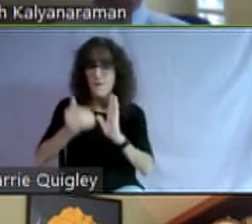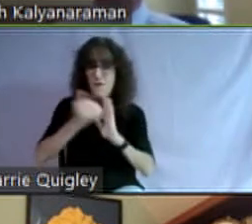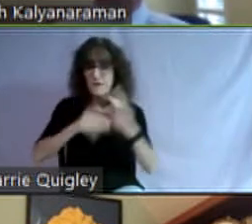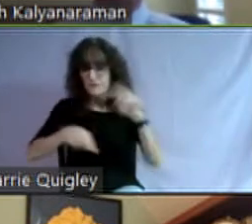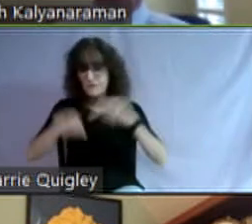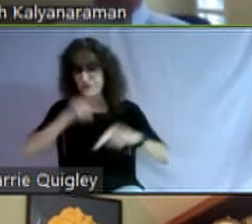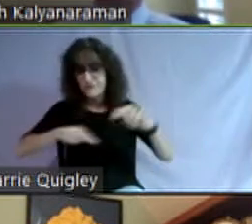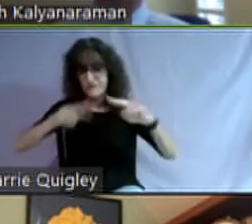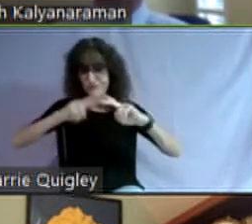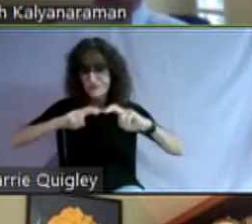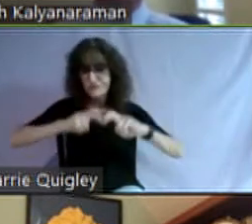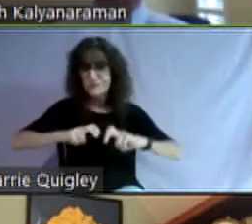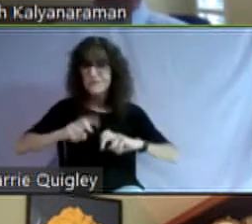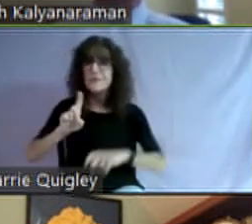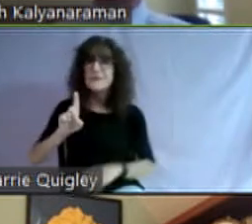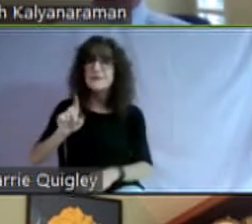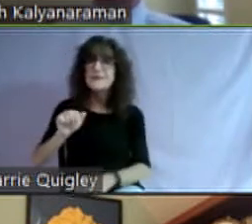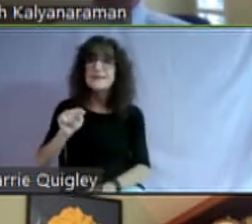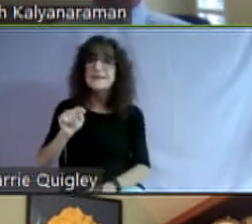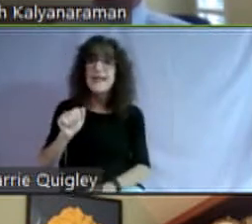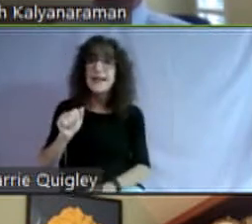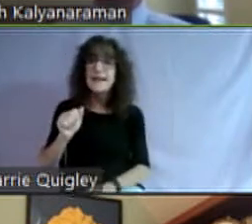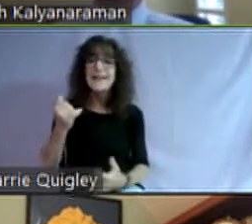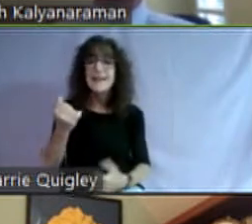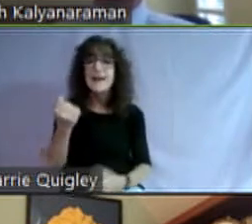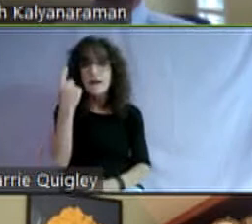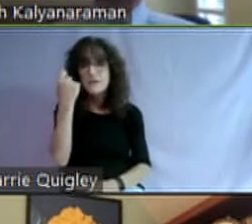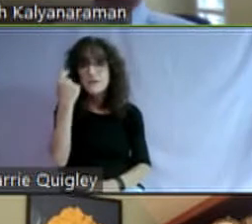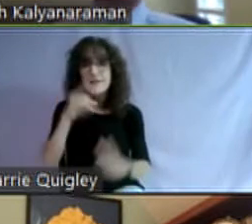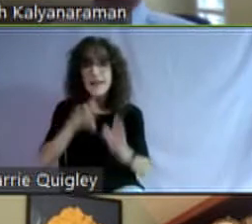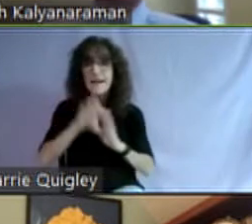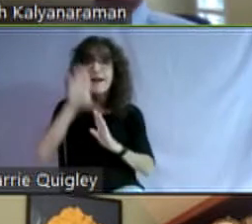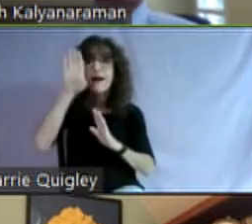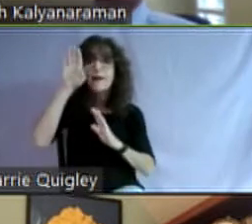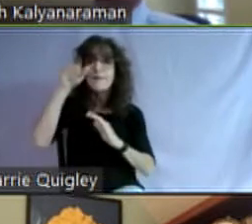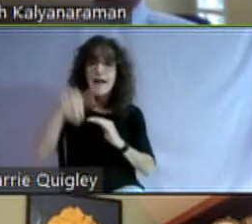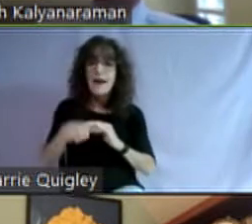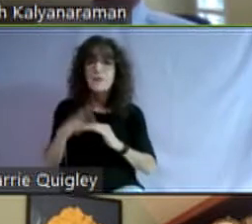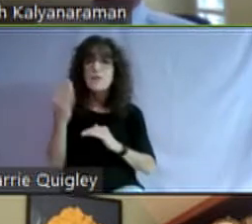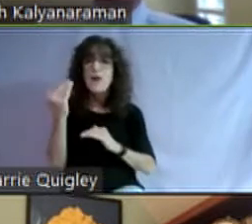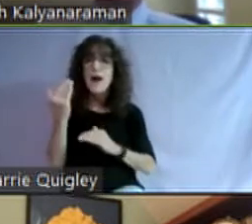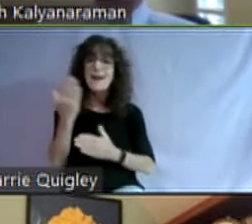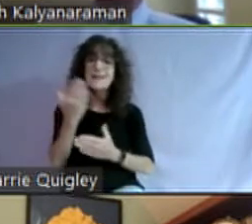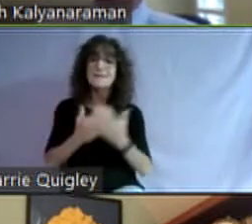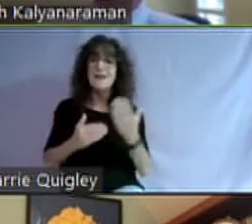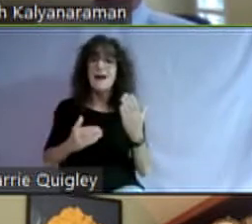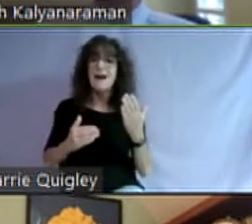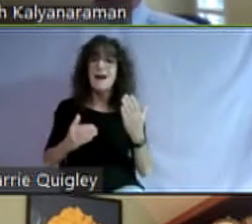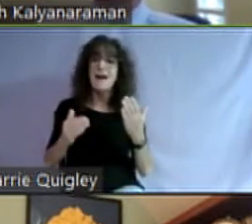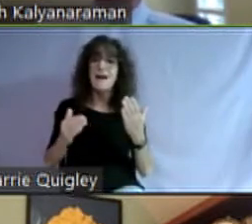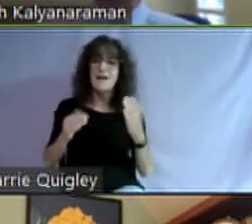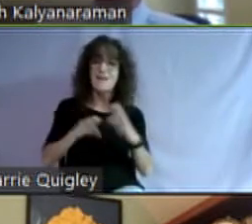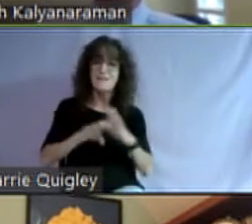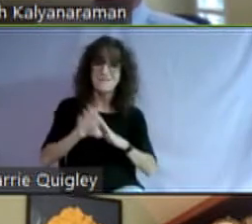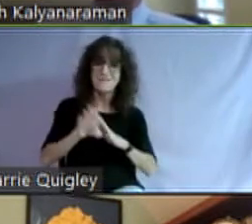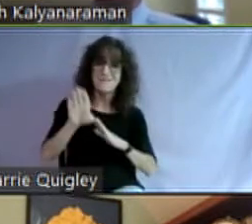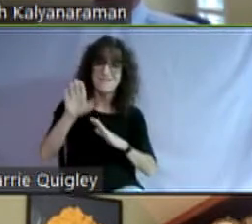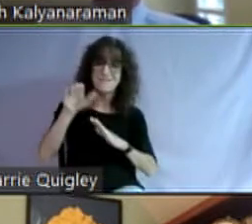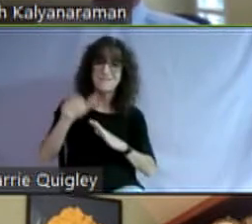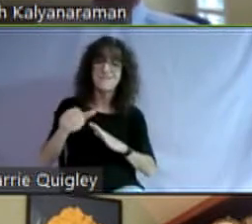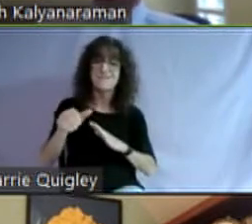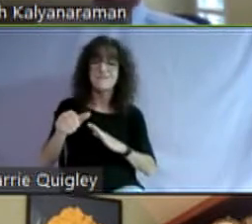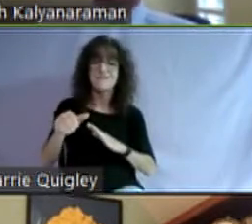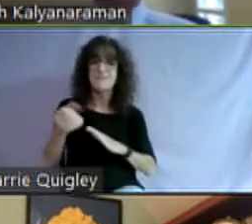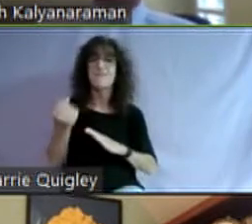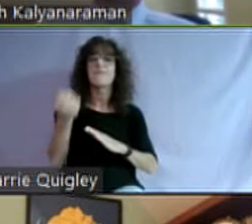data and try to understand what's happening now. How do we understand the trends? And honestly, some of the trends only become apparent after a few days